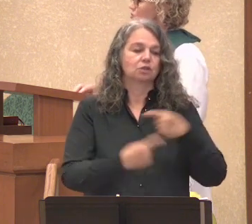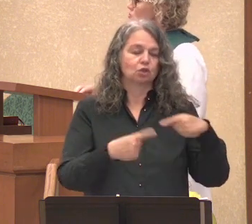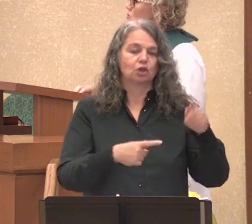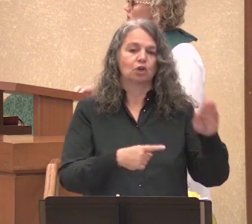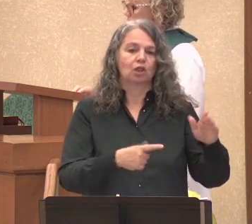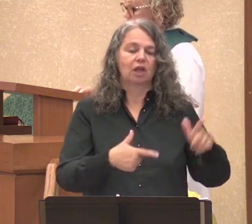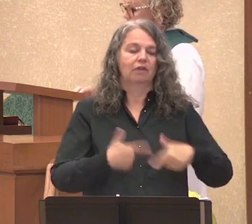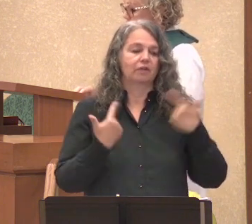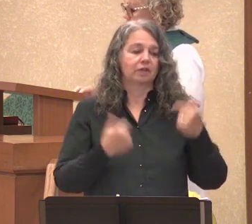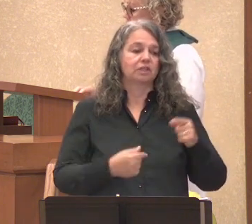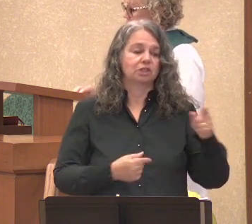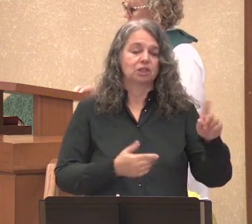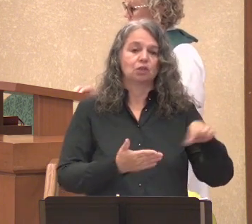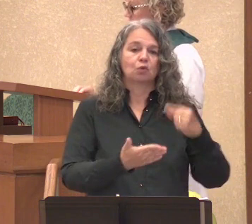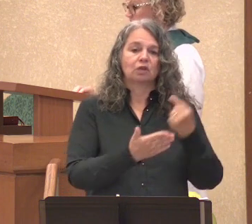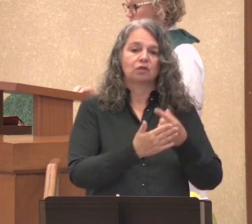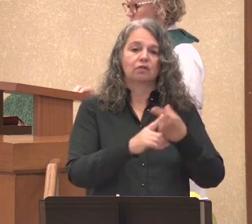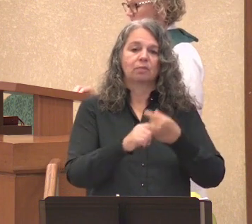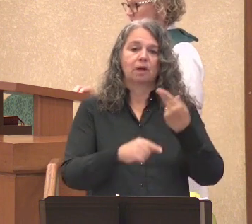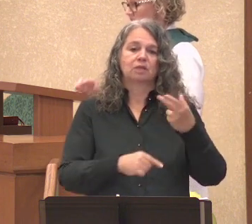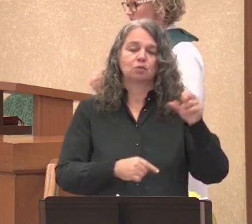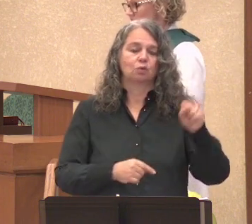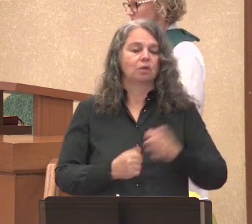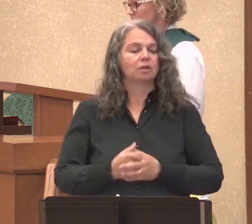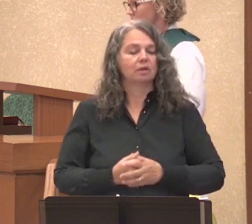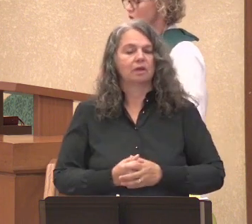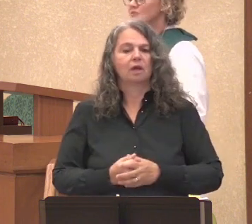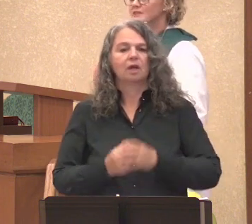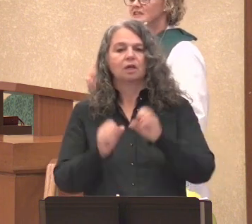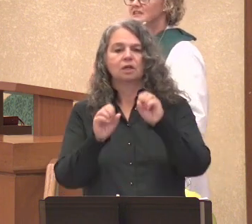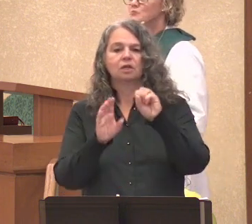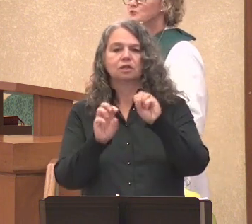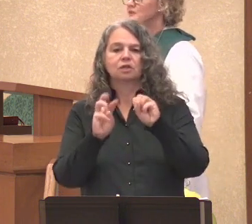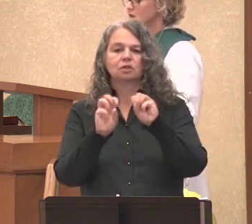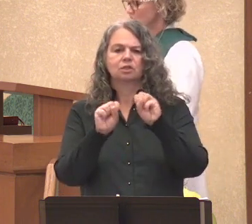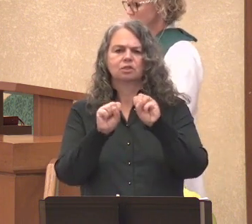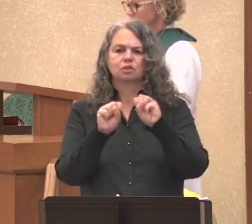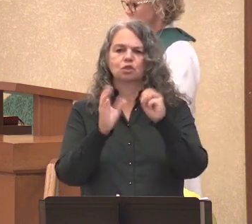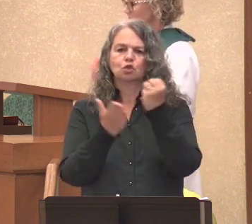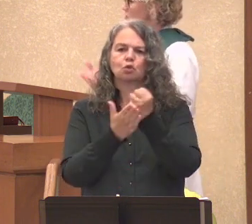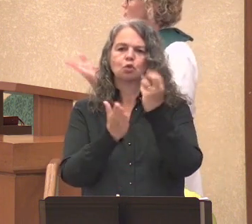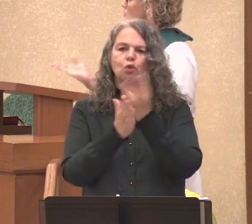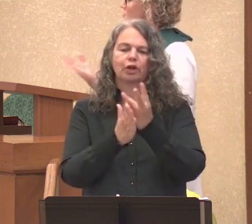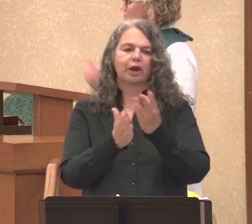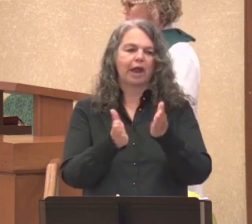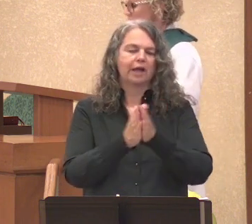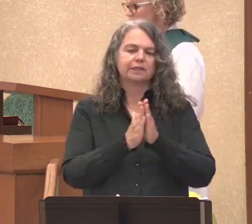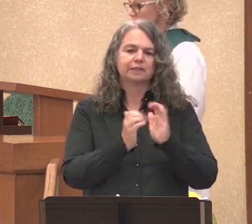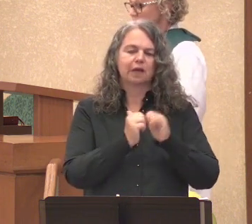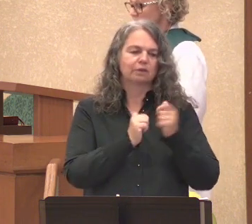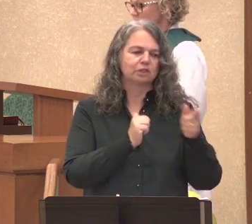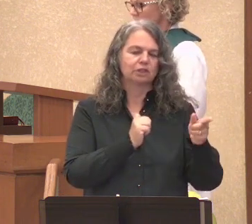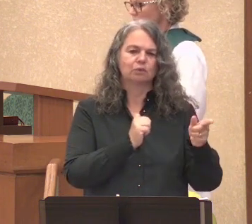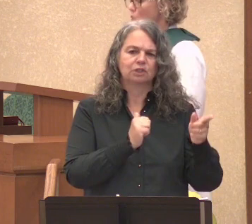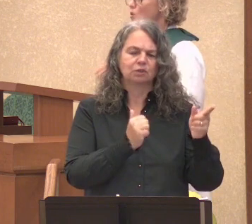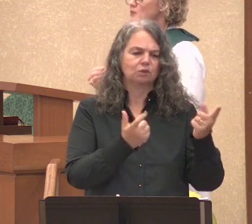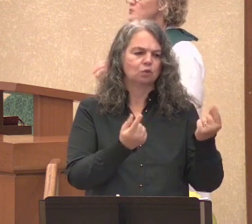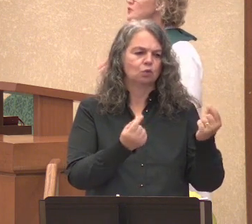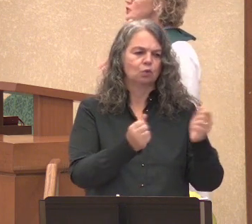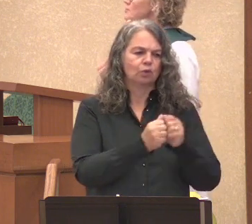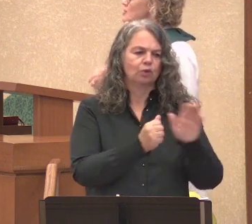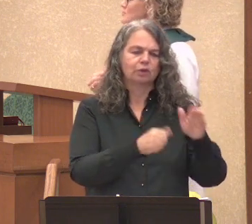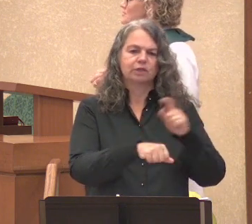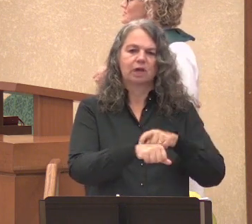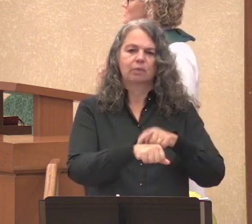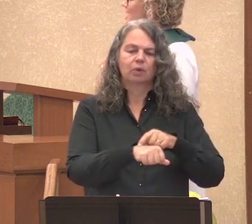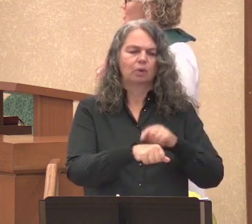high school, a social worker asked her parents to consider how Nikki would fill the rest of her time. What would